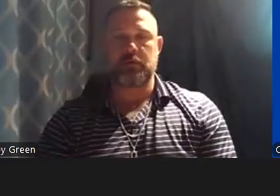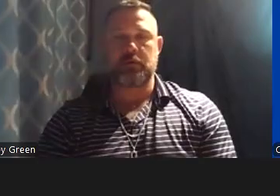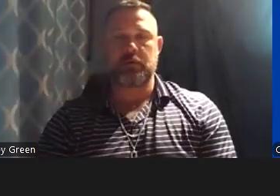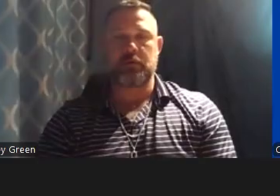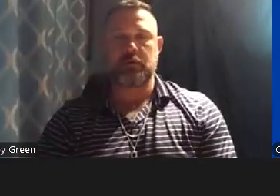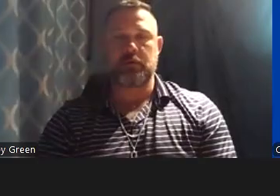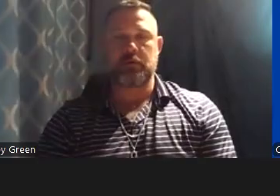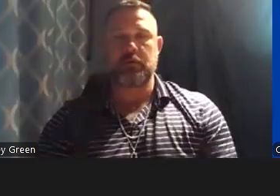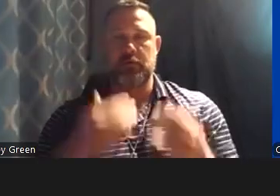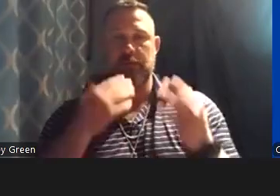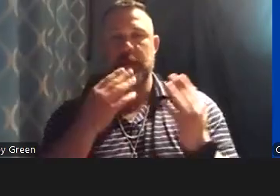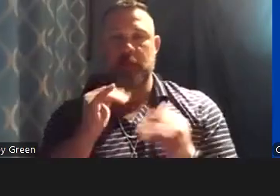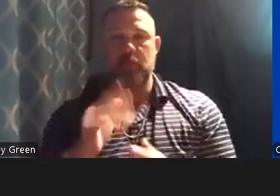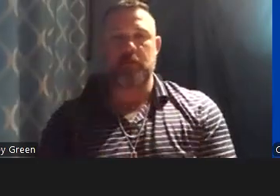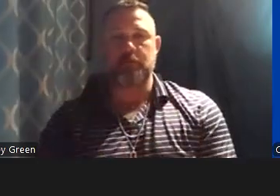Thank you, Barbara.